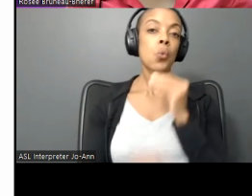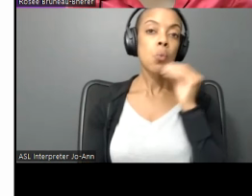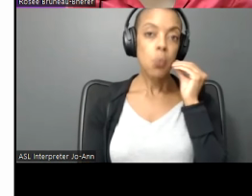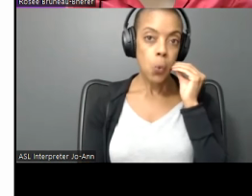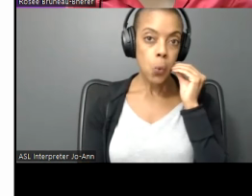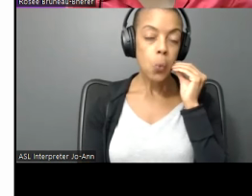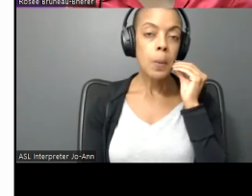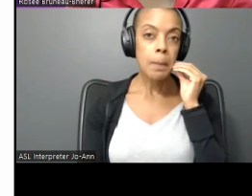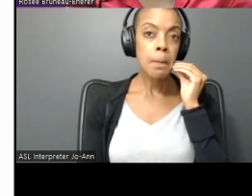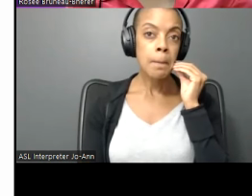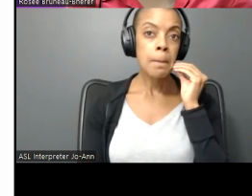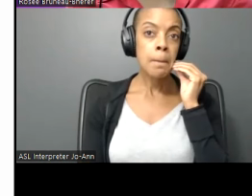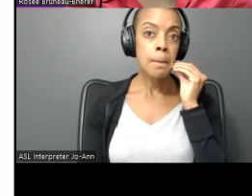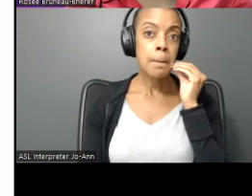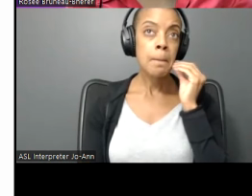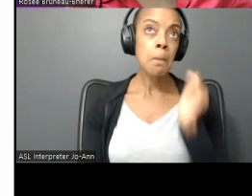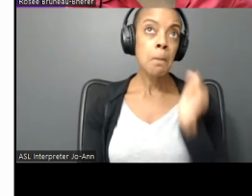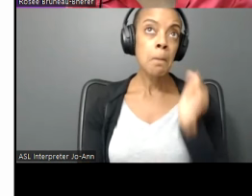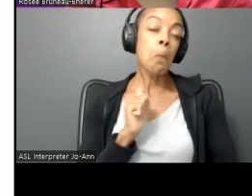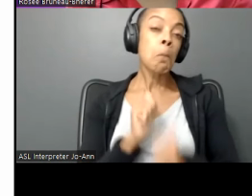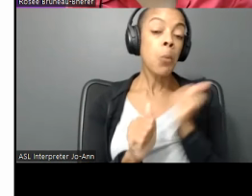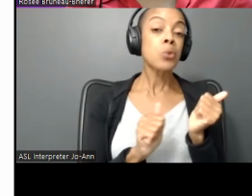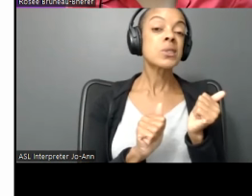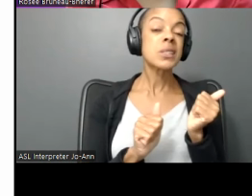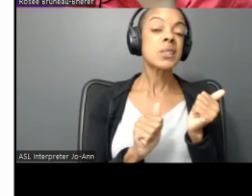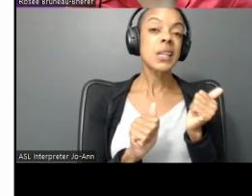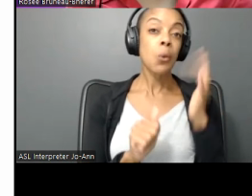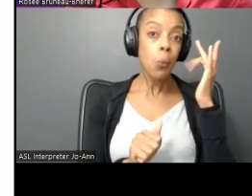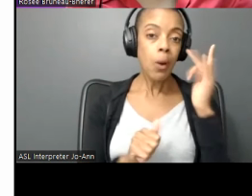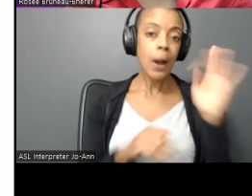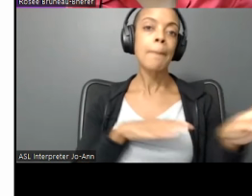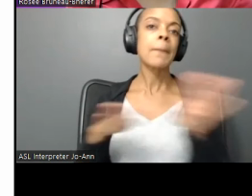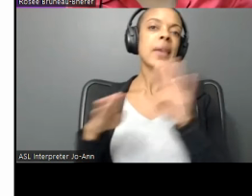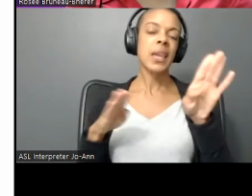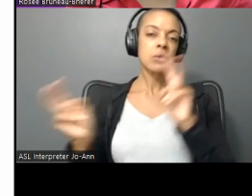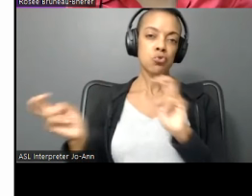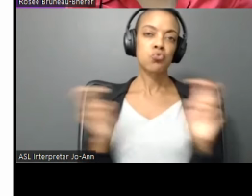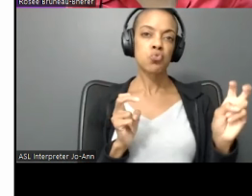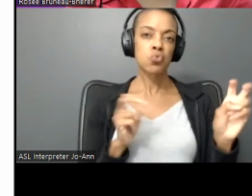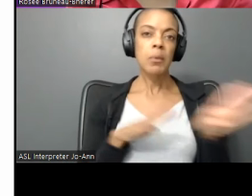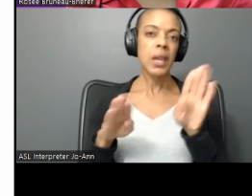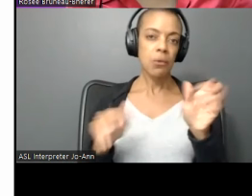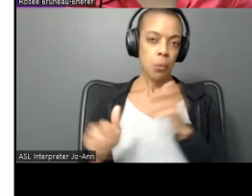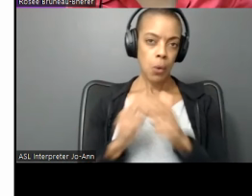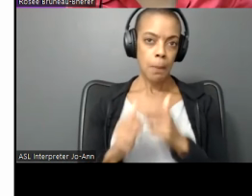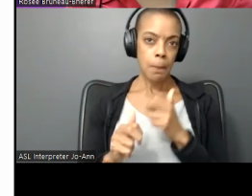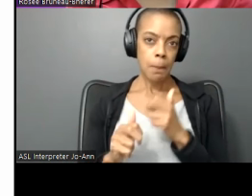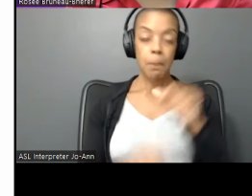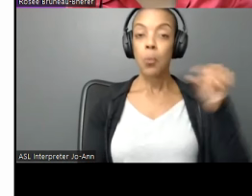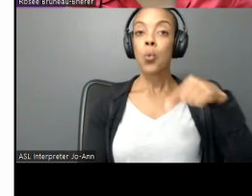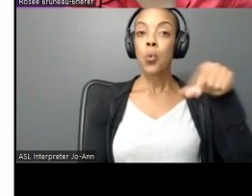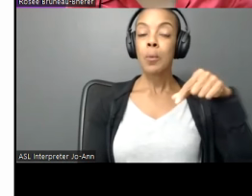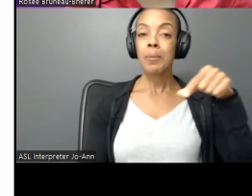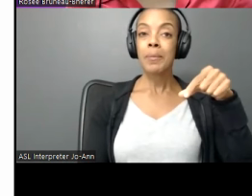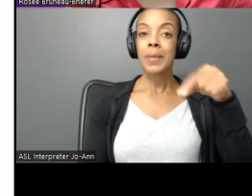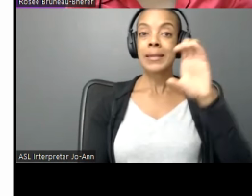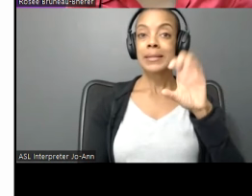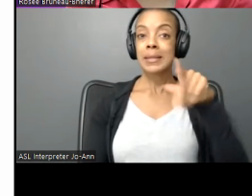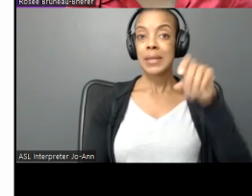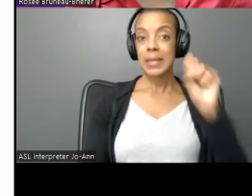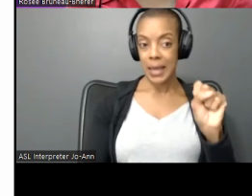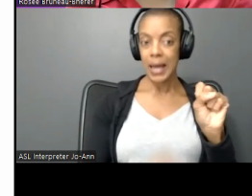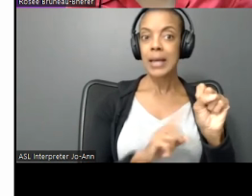for behavioral issues, behavioral disorders. You know, in Quebec, Child Protection Services allows us to